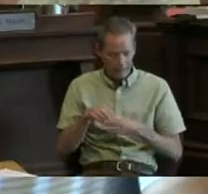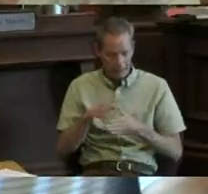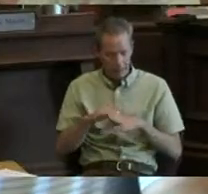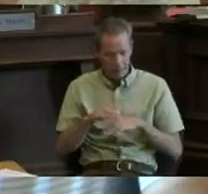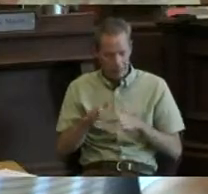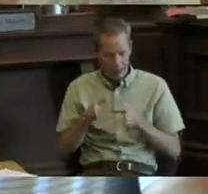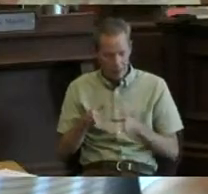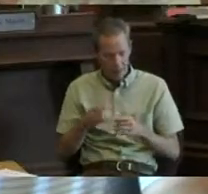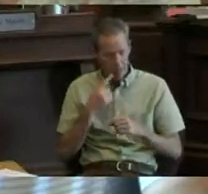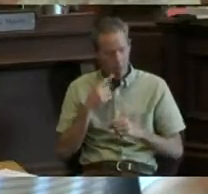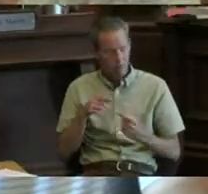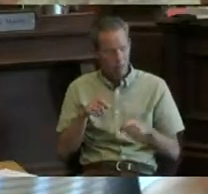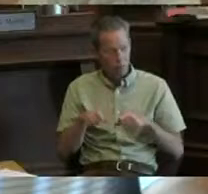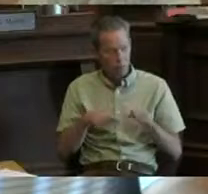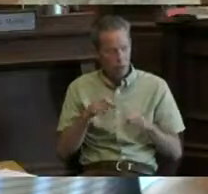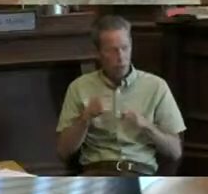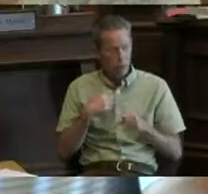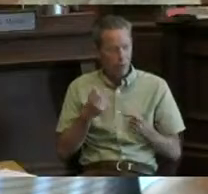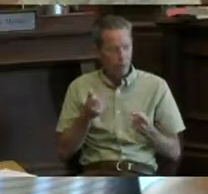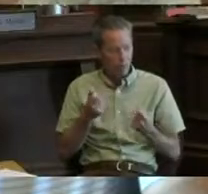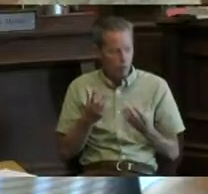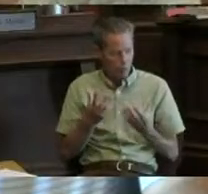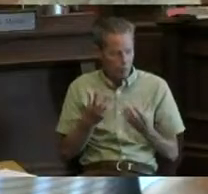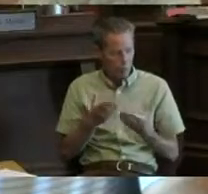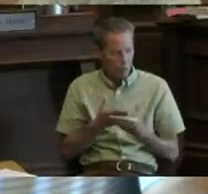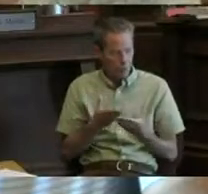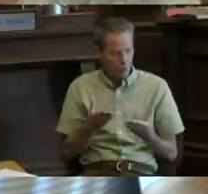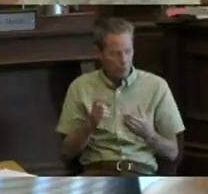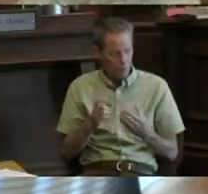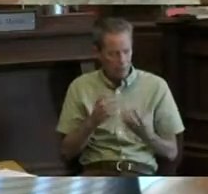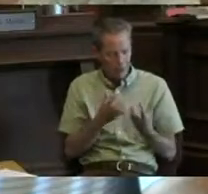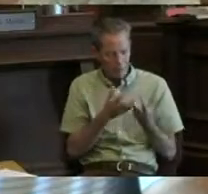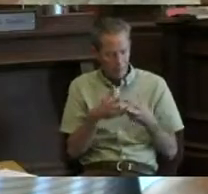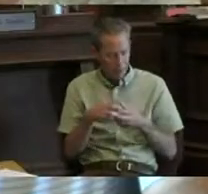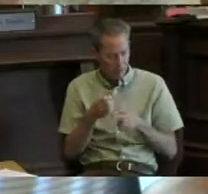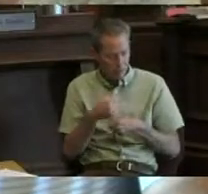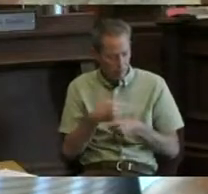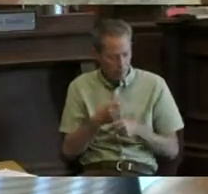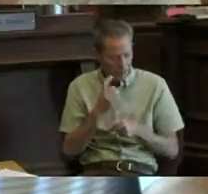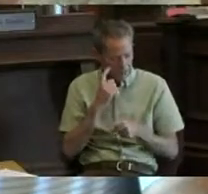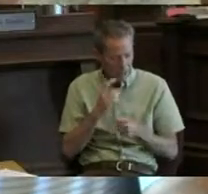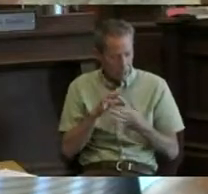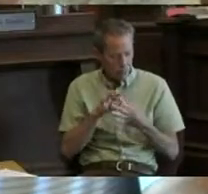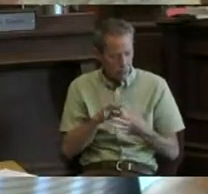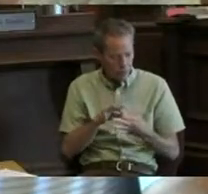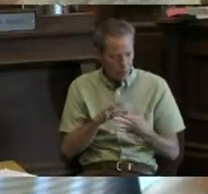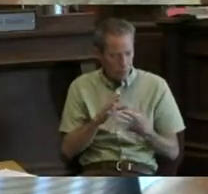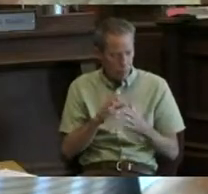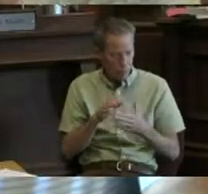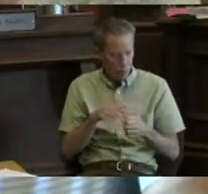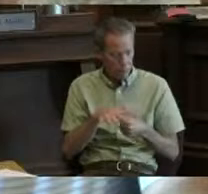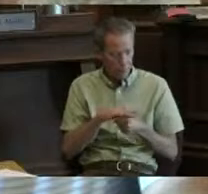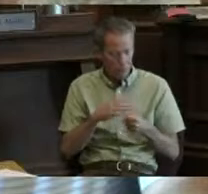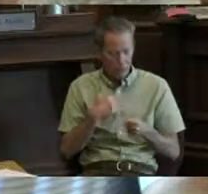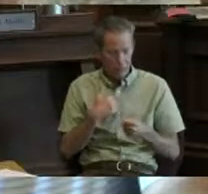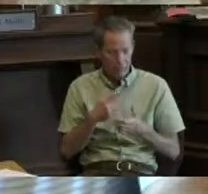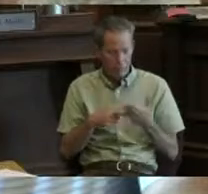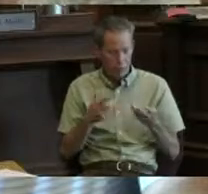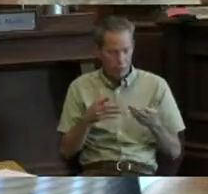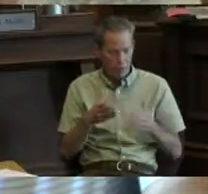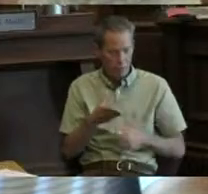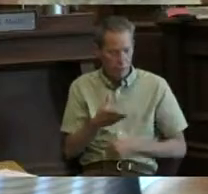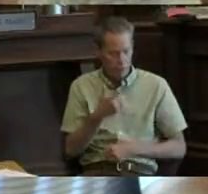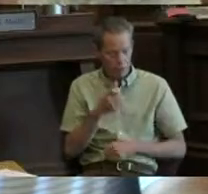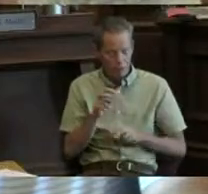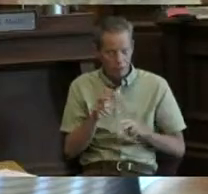comes to these, we have multiple facilities, and we've got to try and blend them with what makes sense relative to the space we have and what's already been there. So as you look